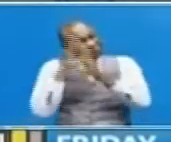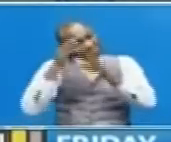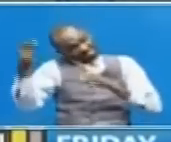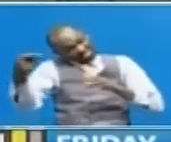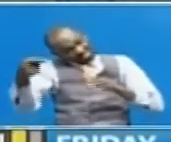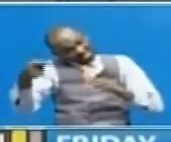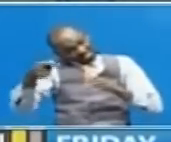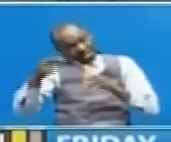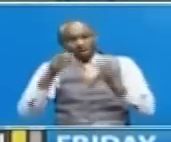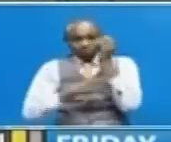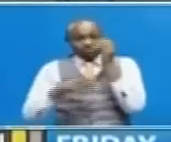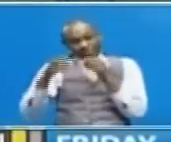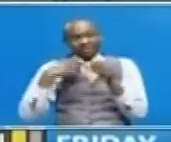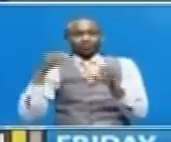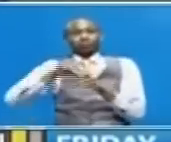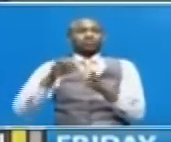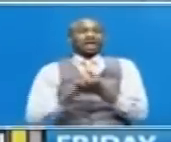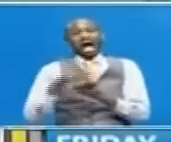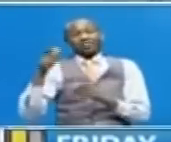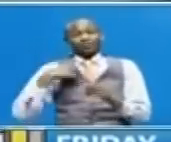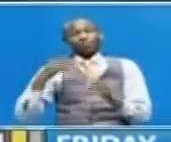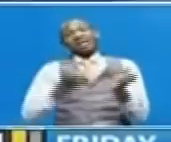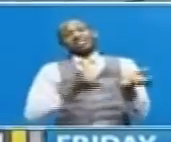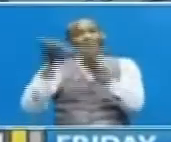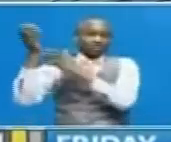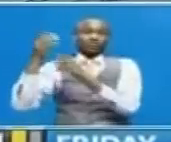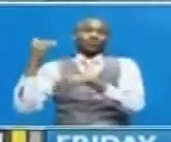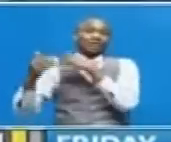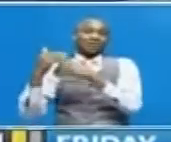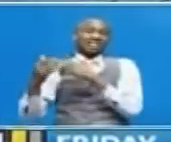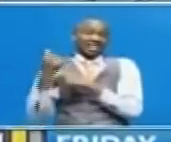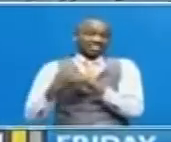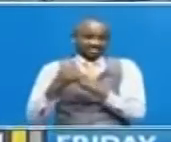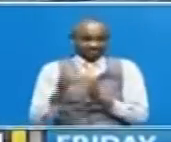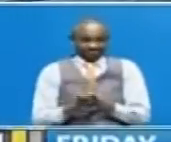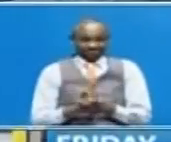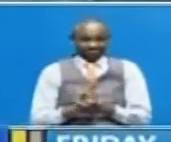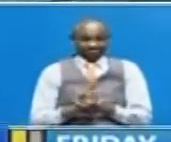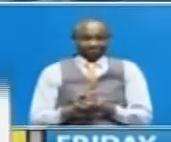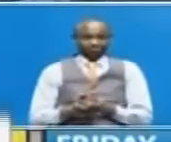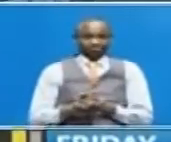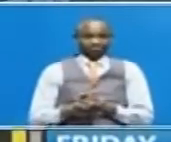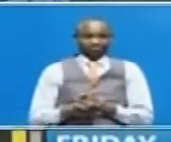and posh residents, with some even exported to neighboring countries. Philip Keitan, KTN Business.